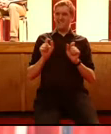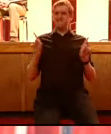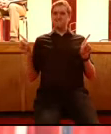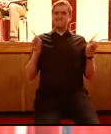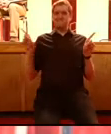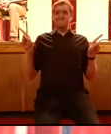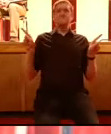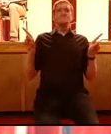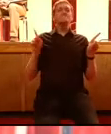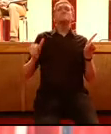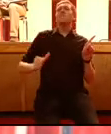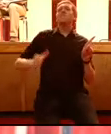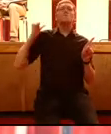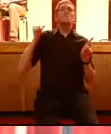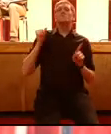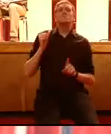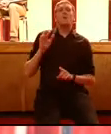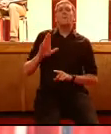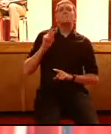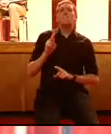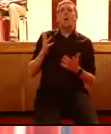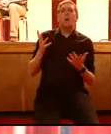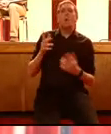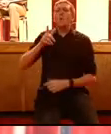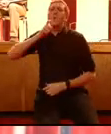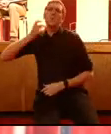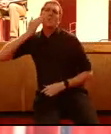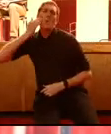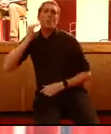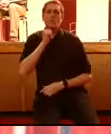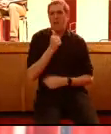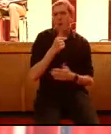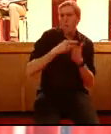to the days of it's who you know, not what you know.